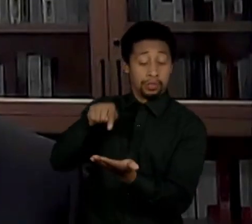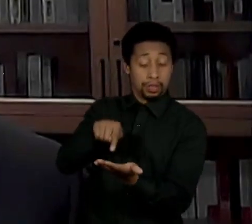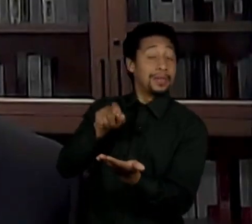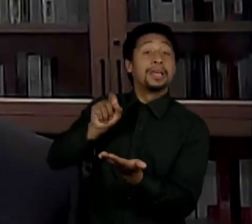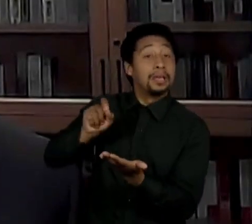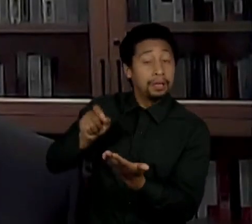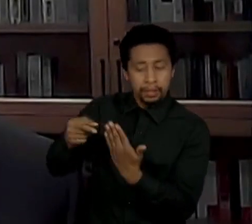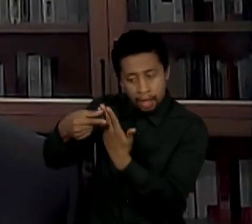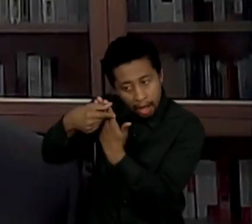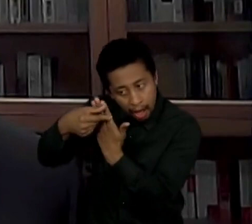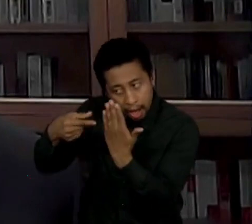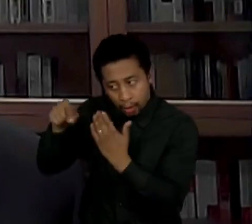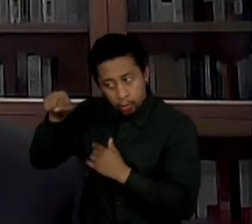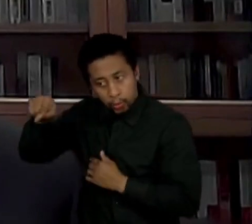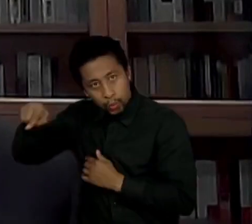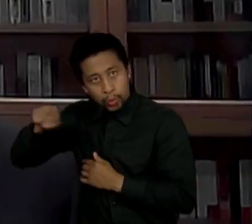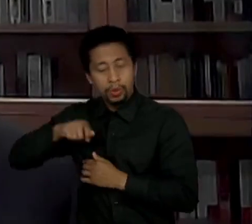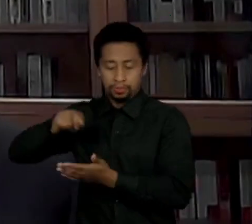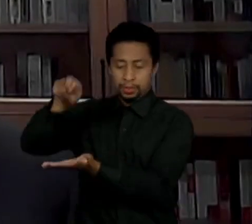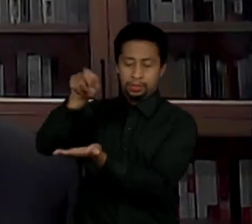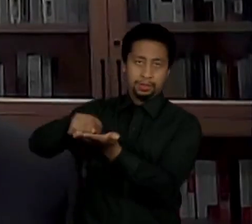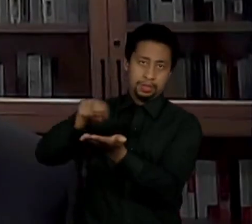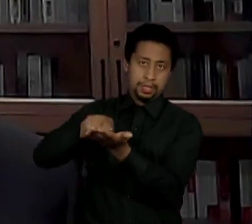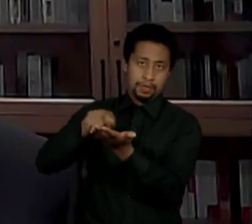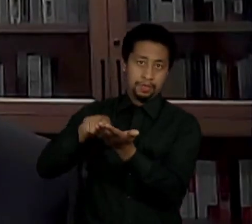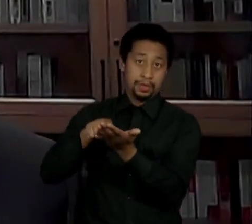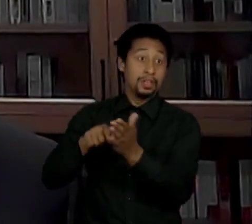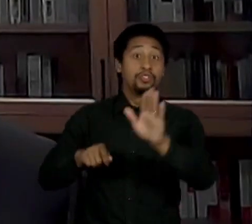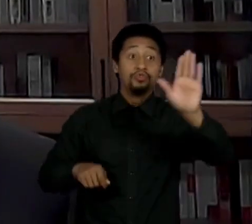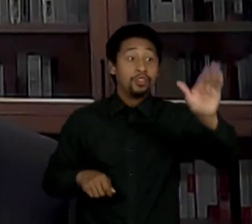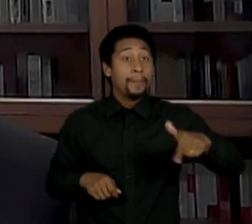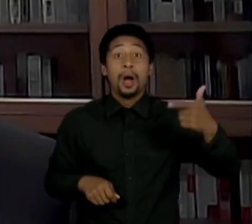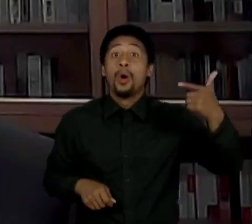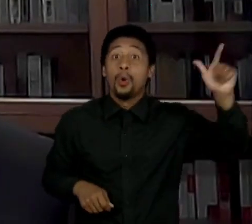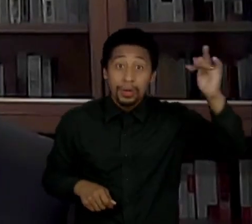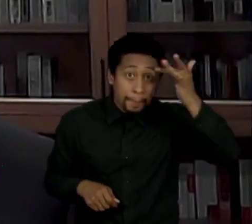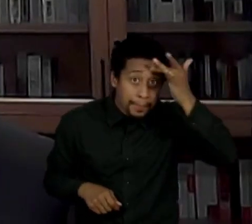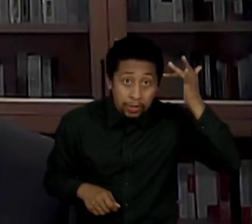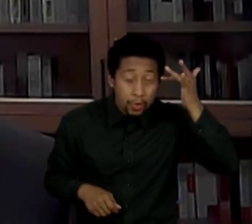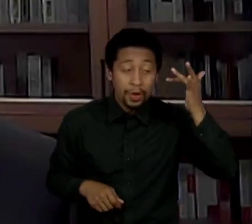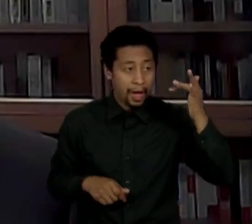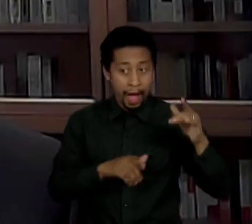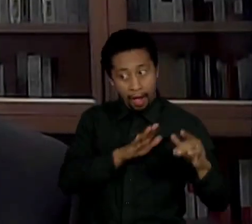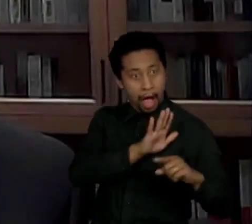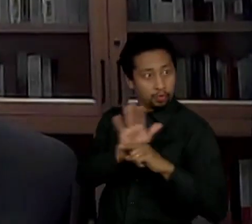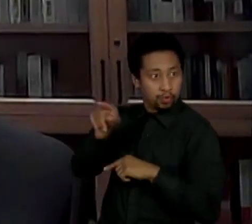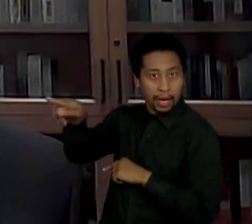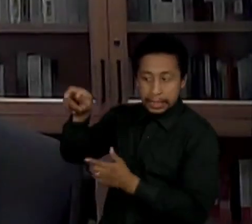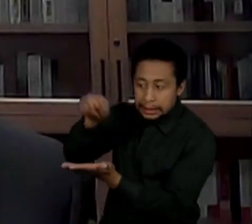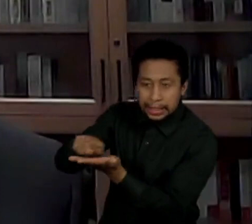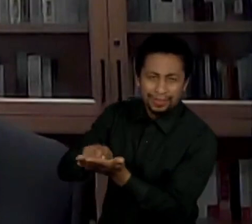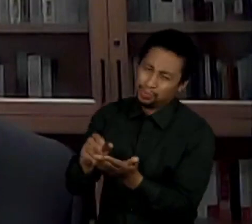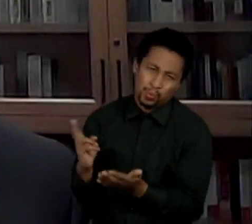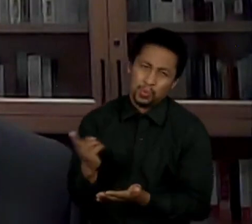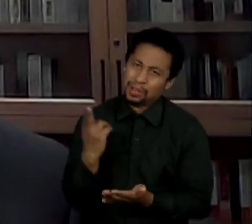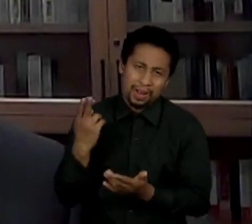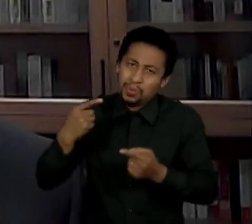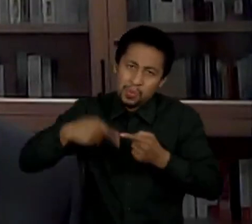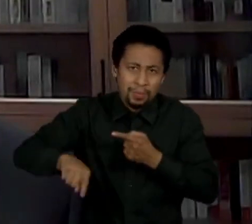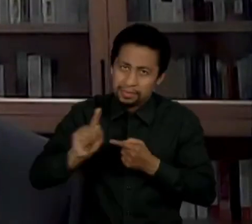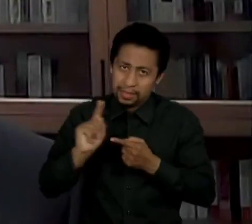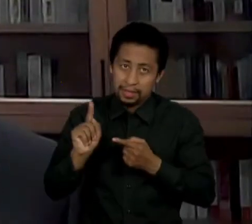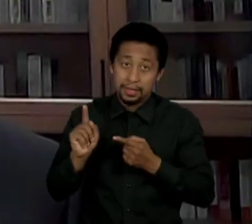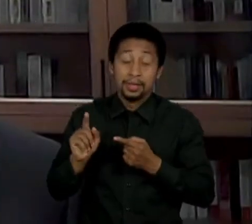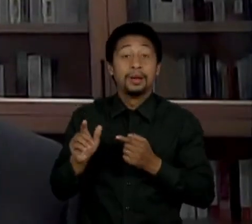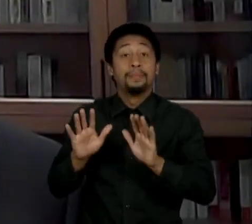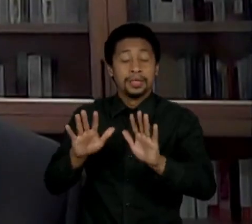interchangeable. You couldn't bring in another writer and write the same book. And what happens when you